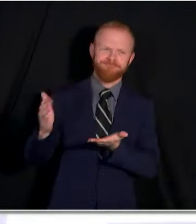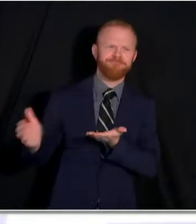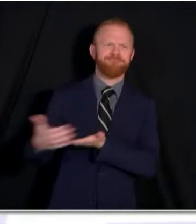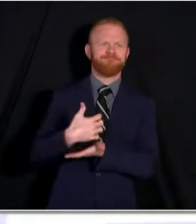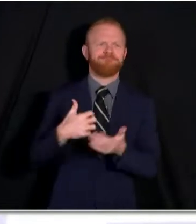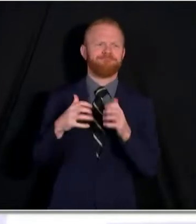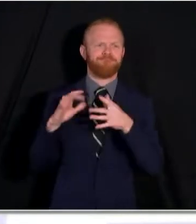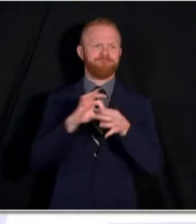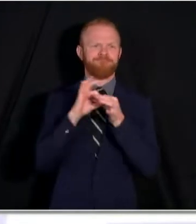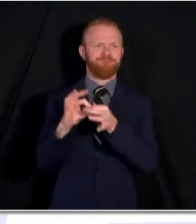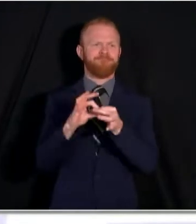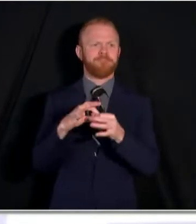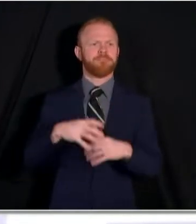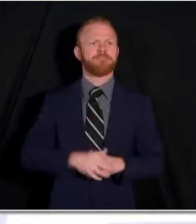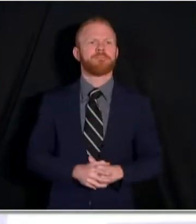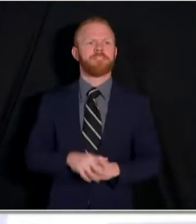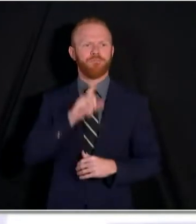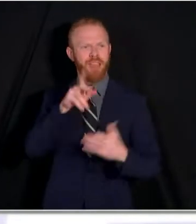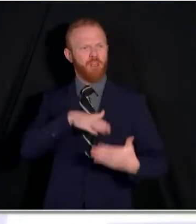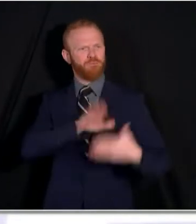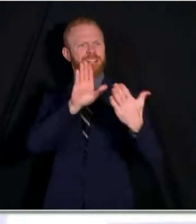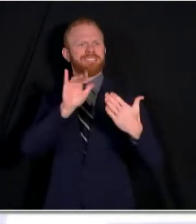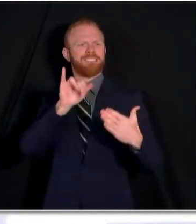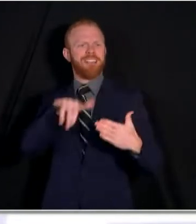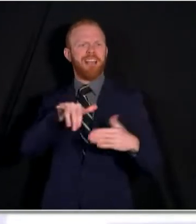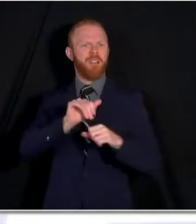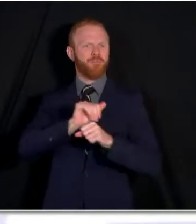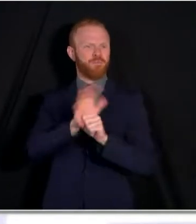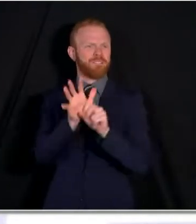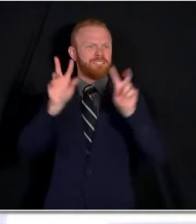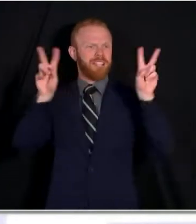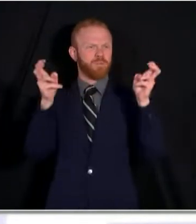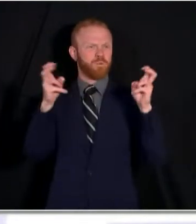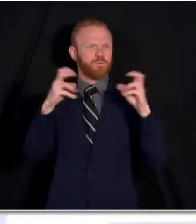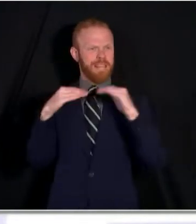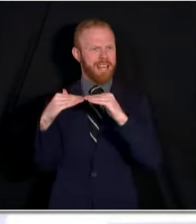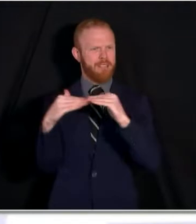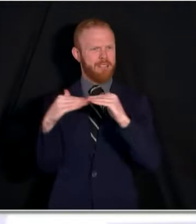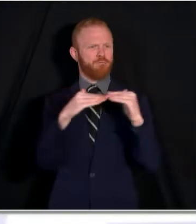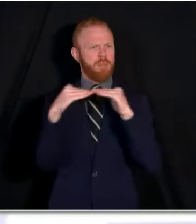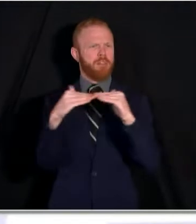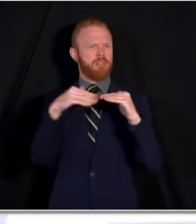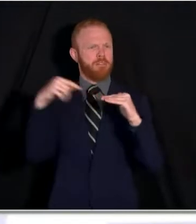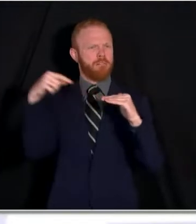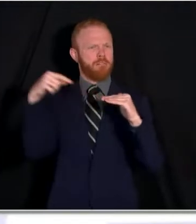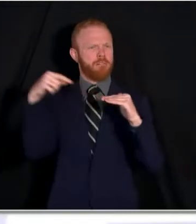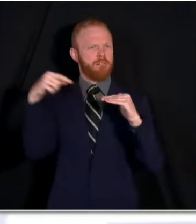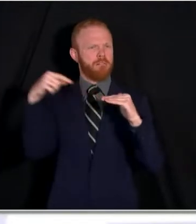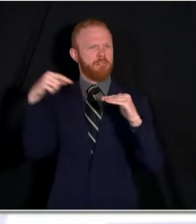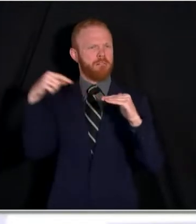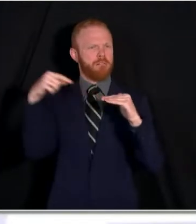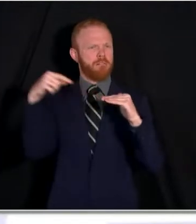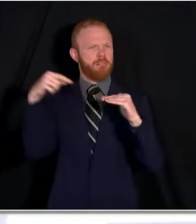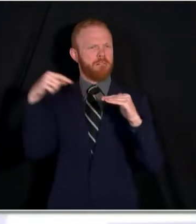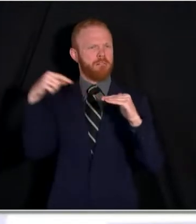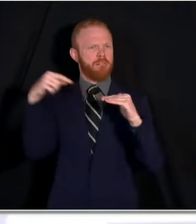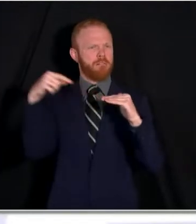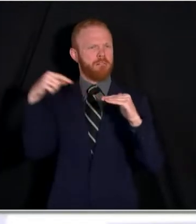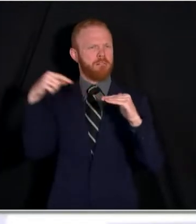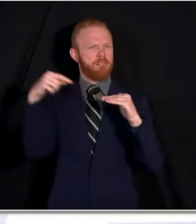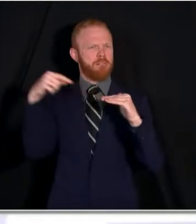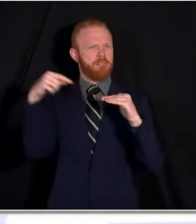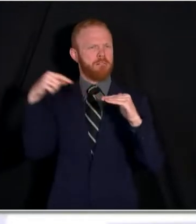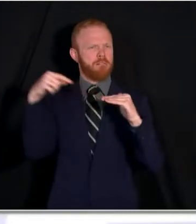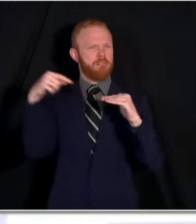here is to address that issue forthrightly. We have a responsibility. We have an obligation.